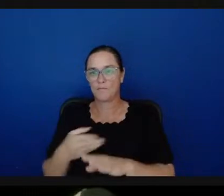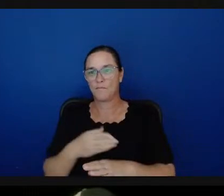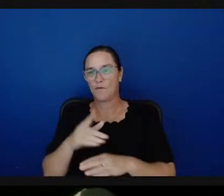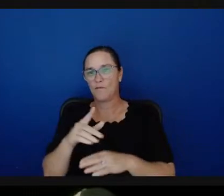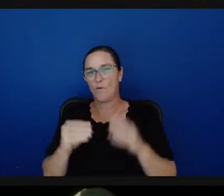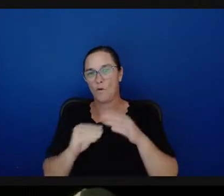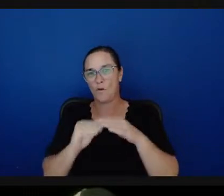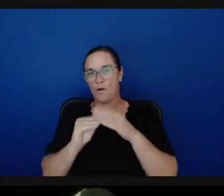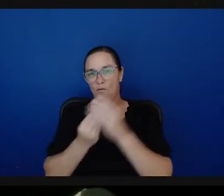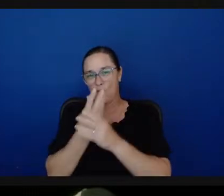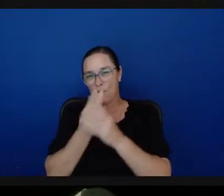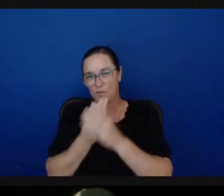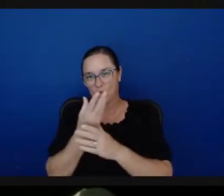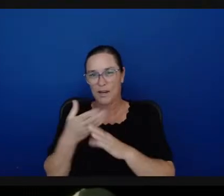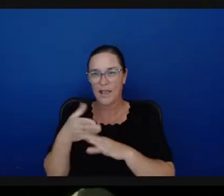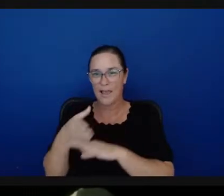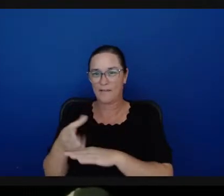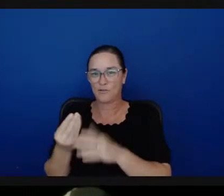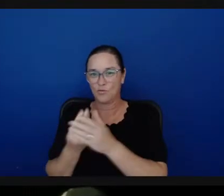after.